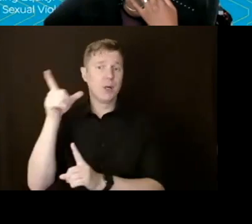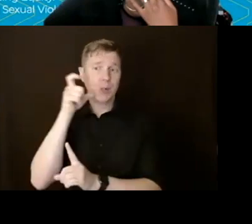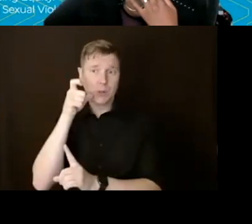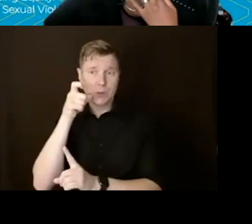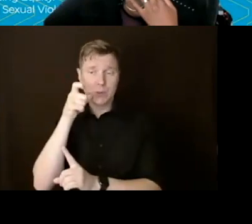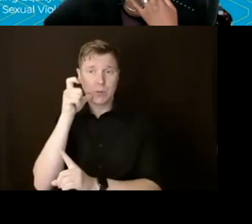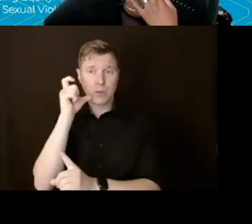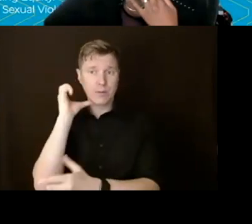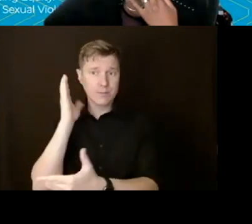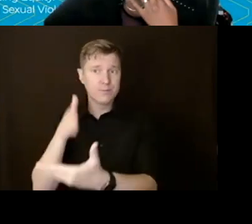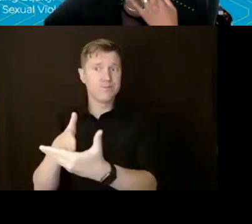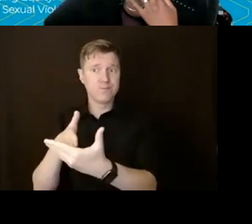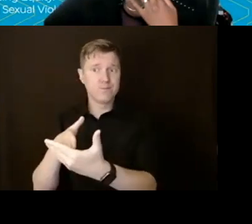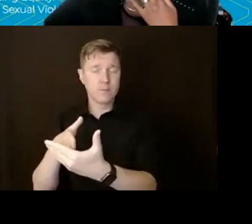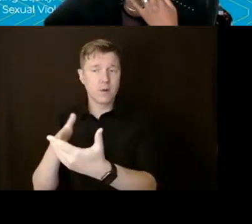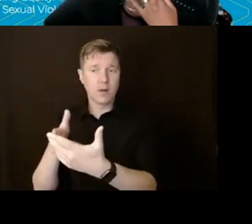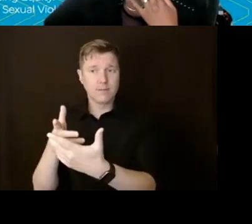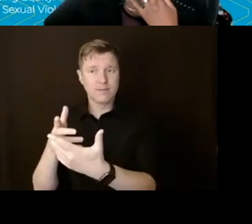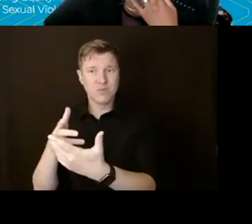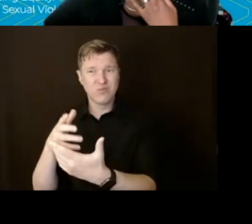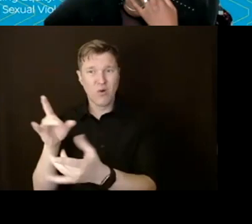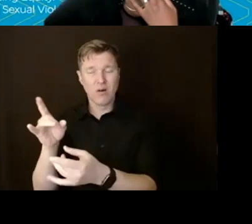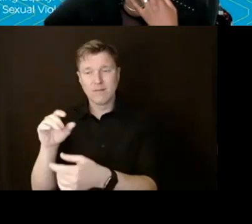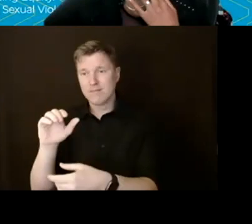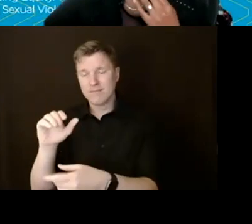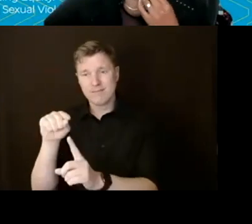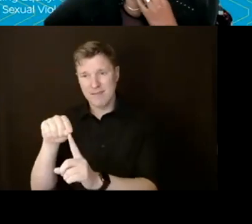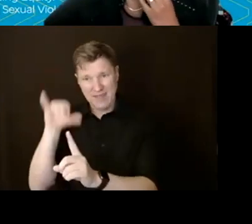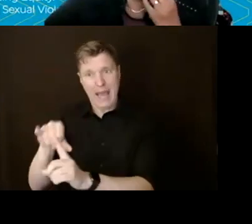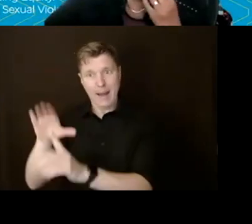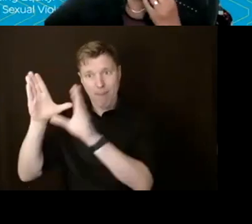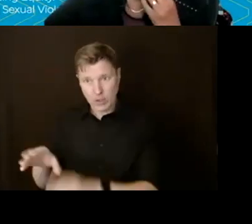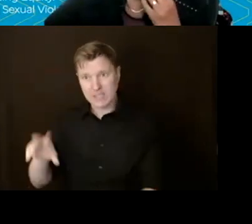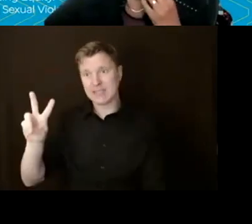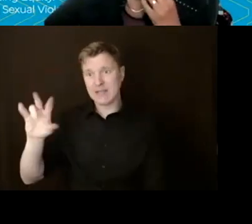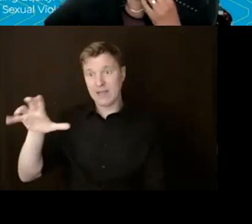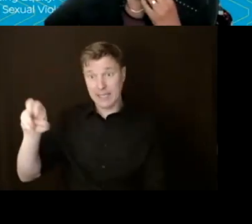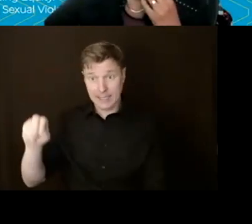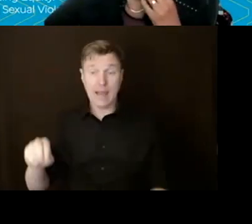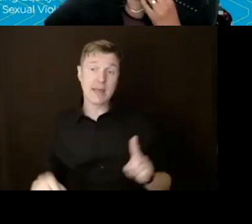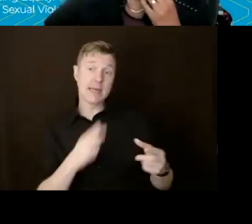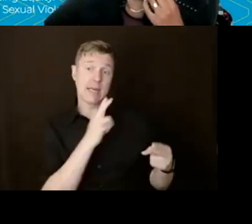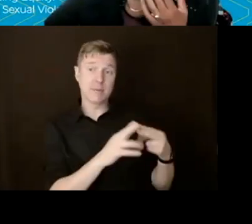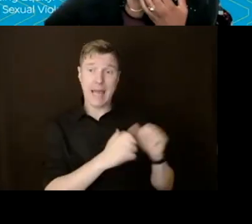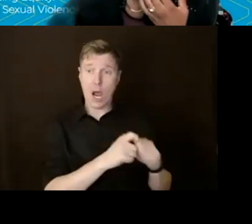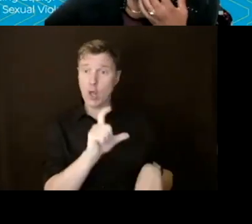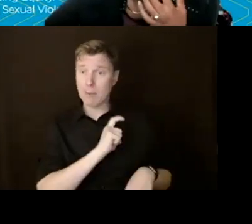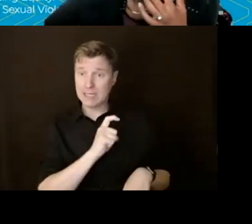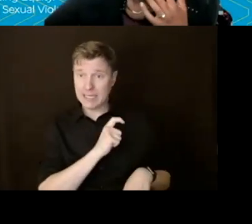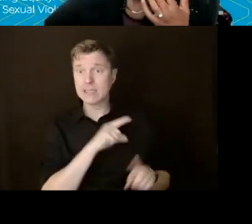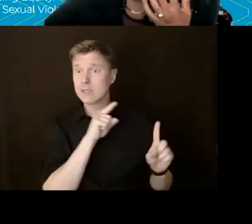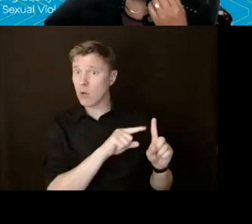her is most certainly a villain. She also got to name the ways in which the police acted as a villain with